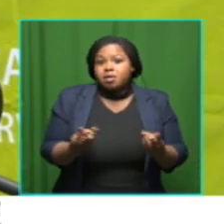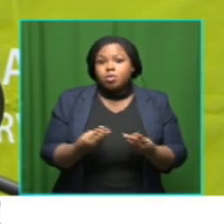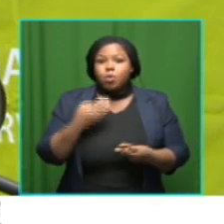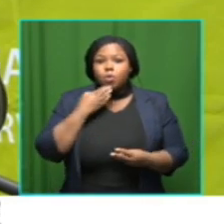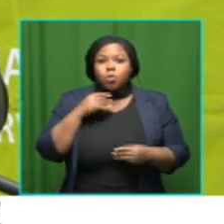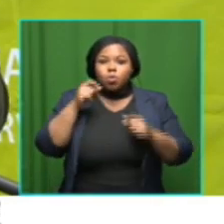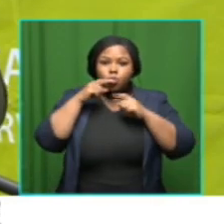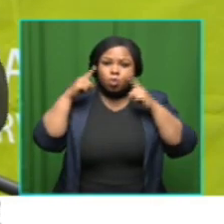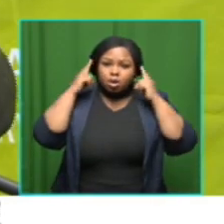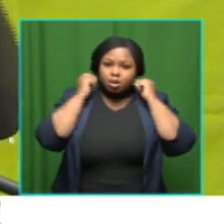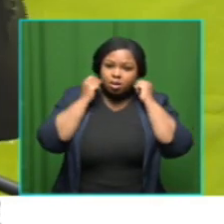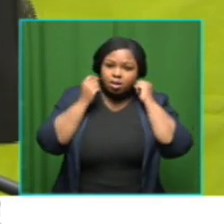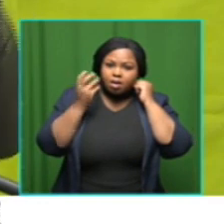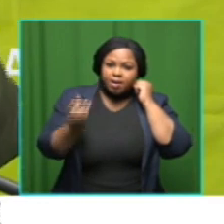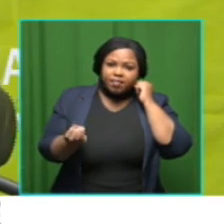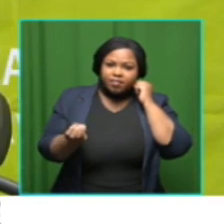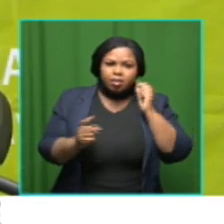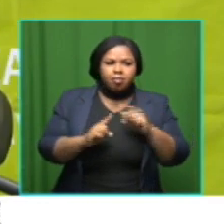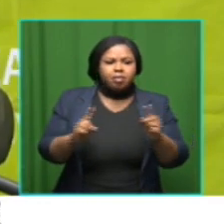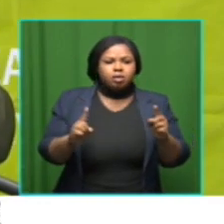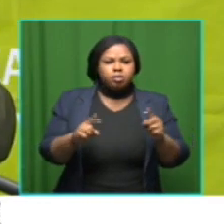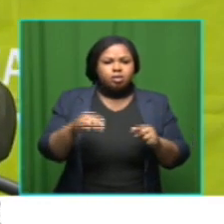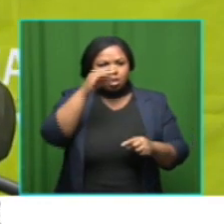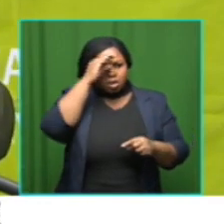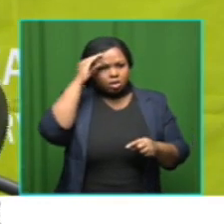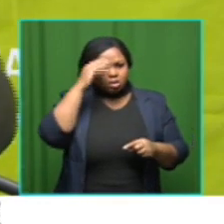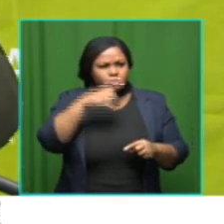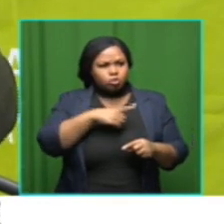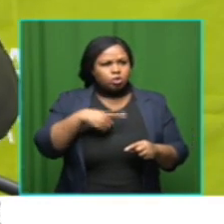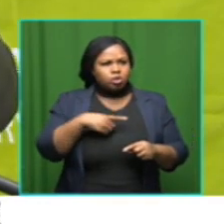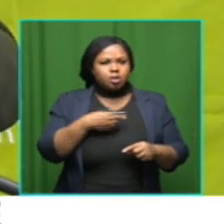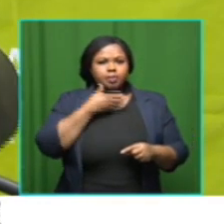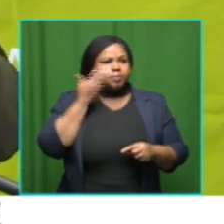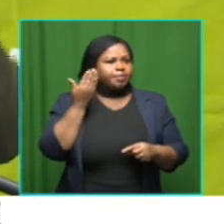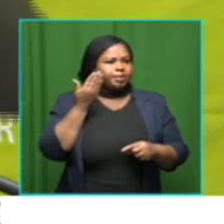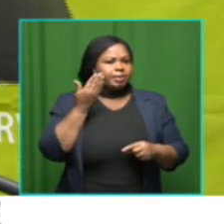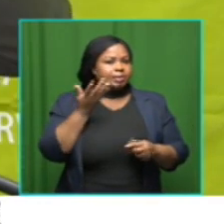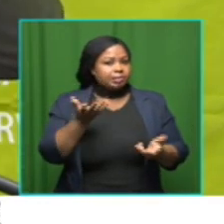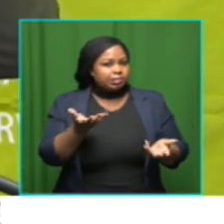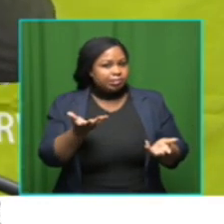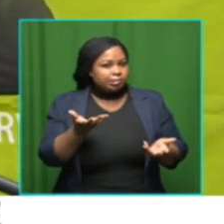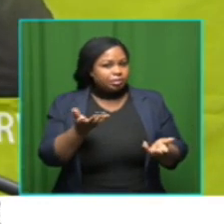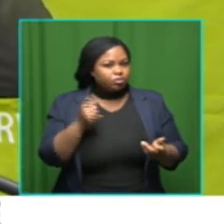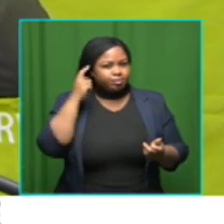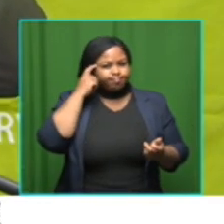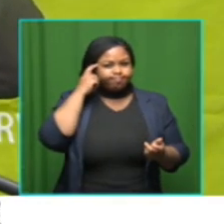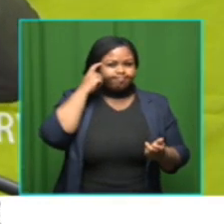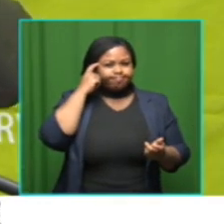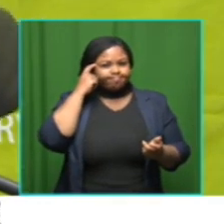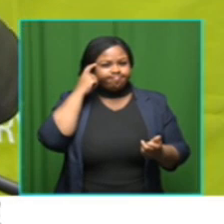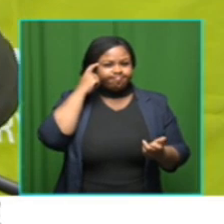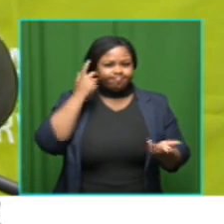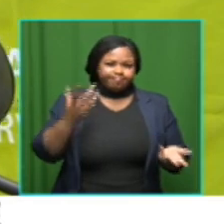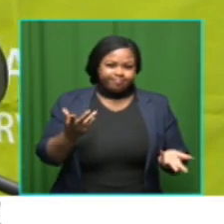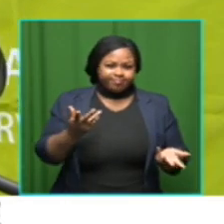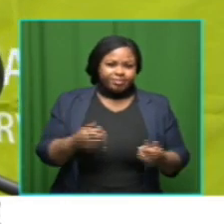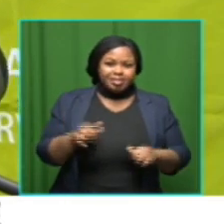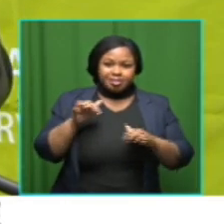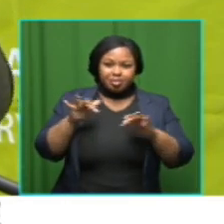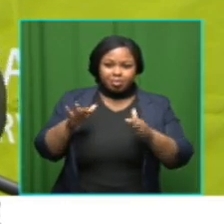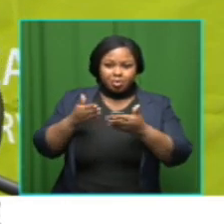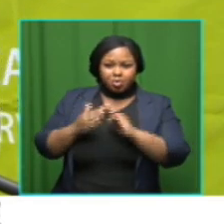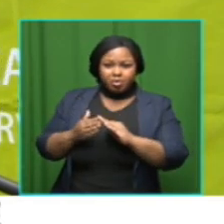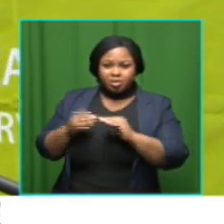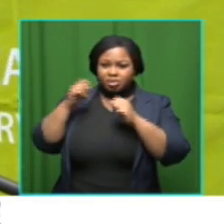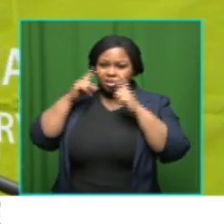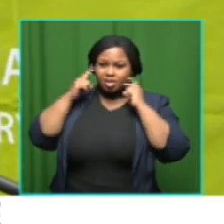masks, but the health workers don't? So we need to also answer ourselves in our mind that we also have to have